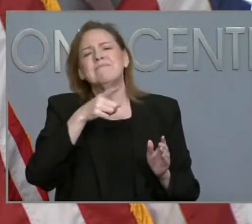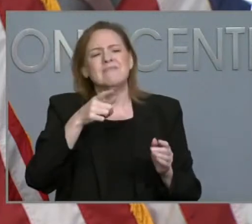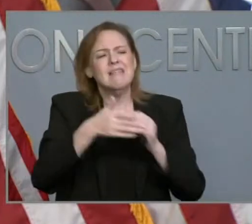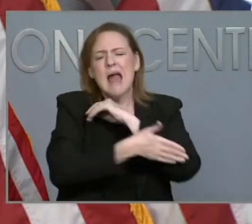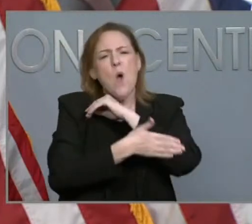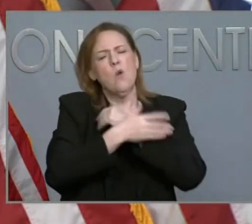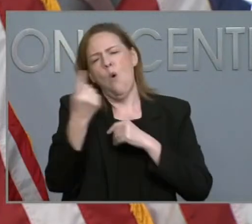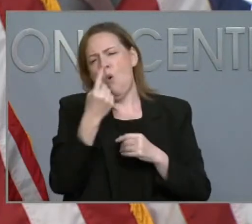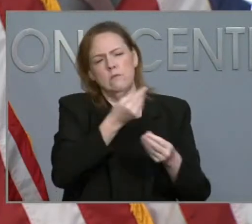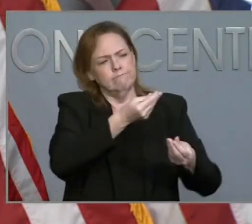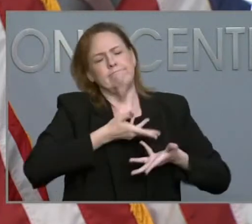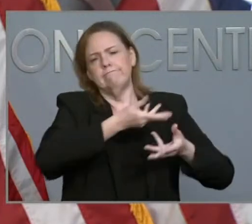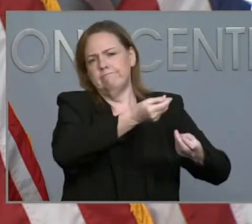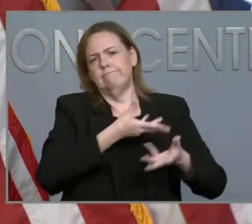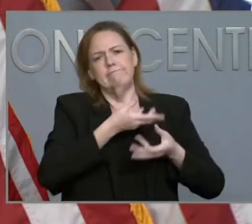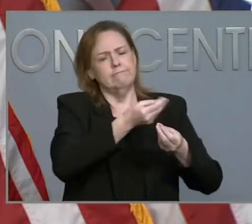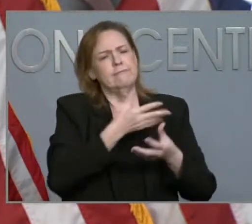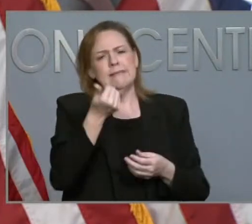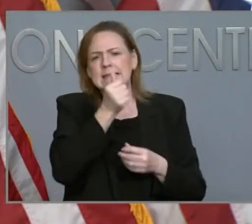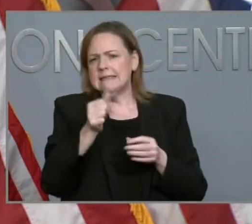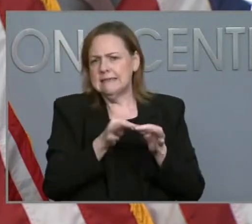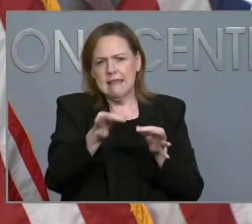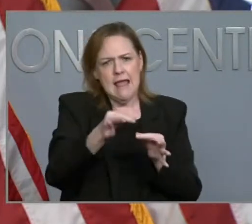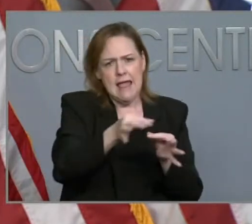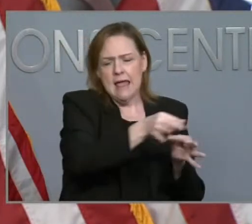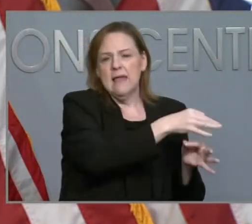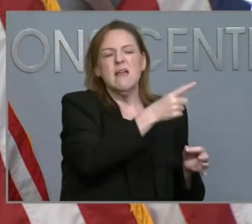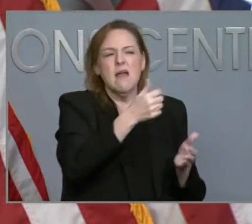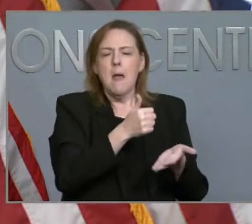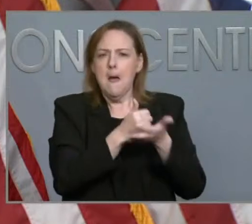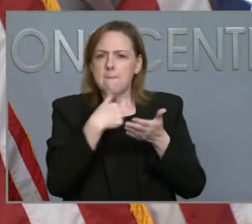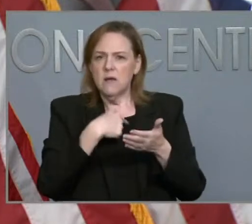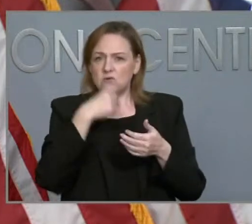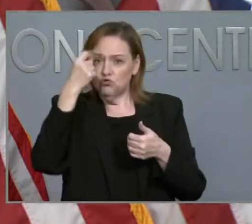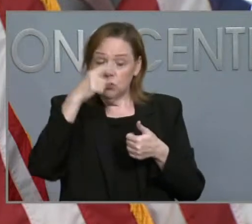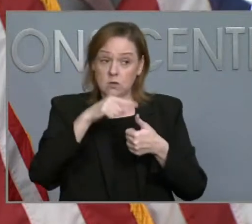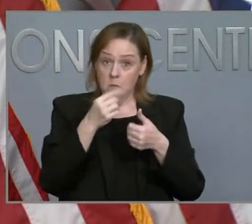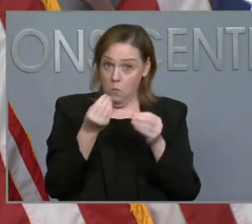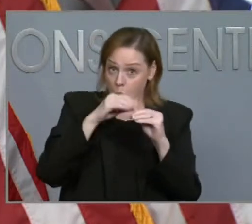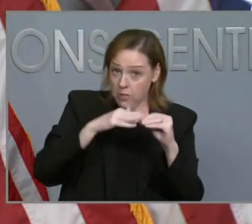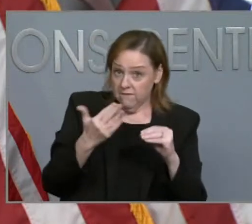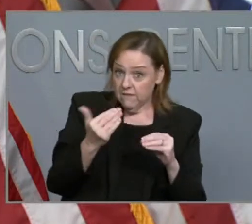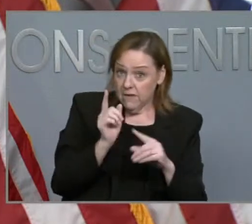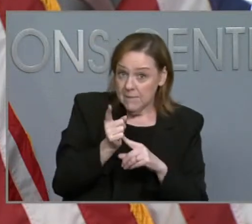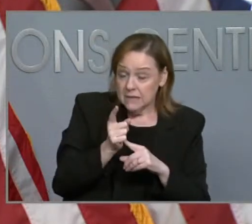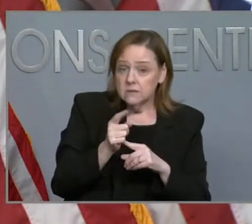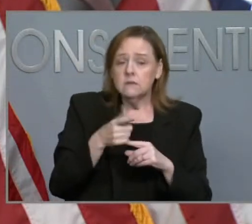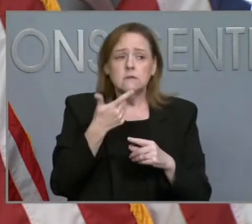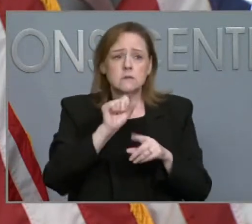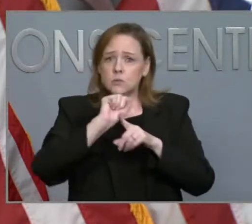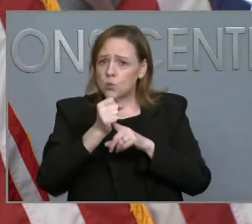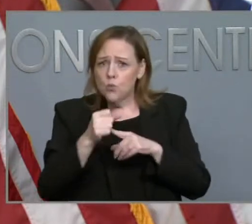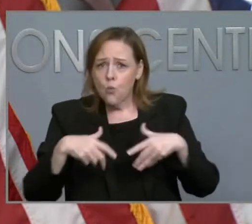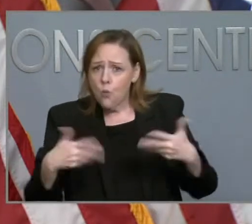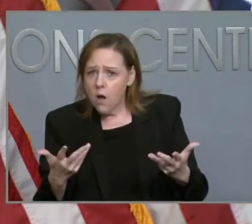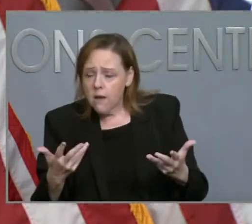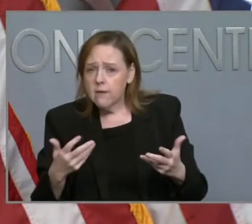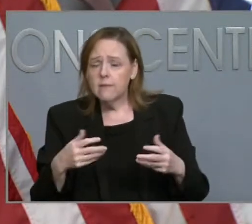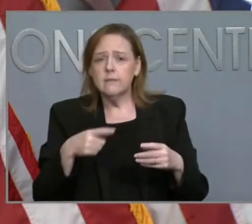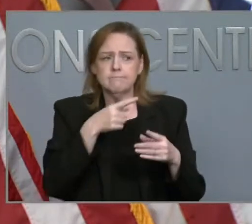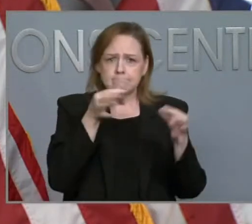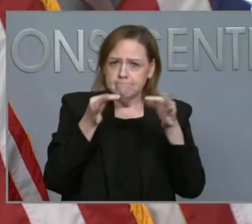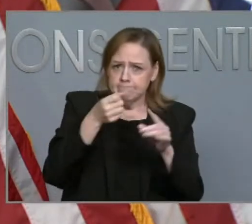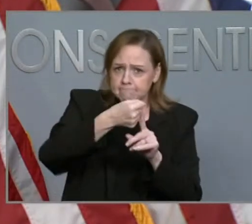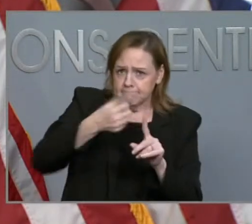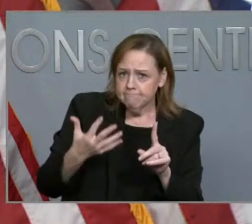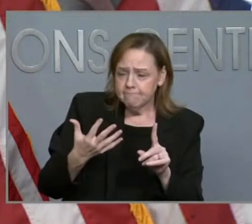delays to us, but they help us to understand, at the 15-minute mark or greater, what were the circumstances. We also, one